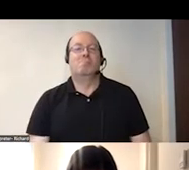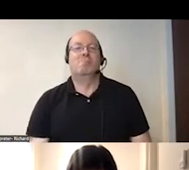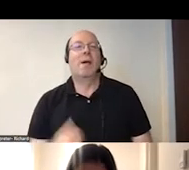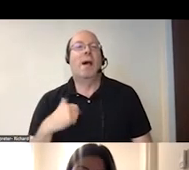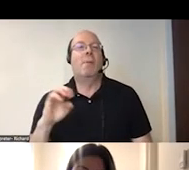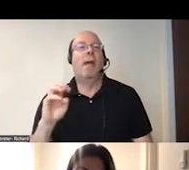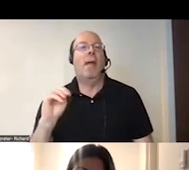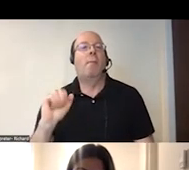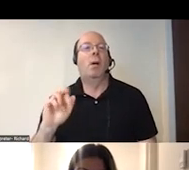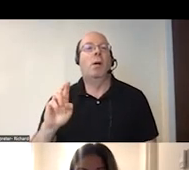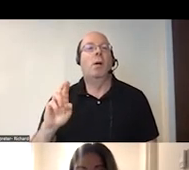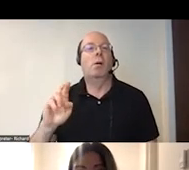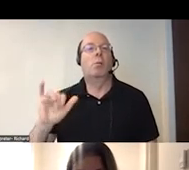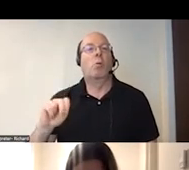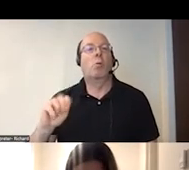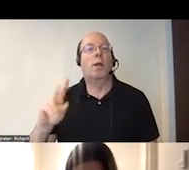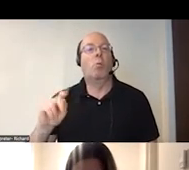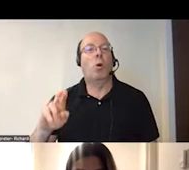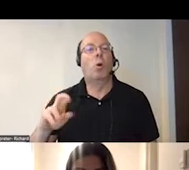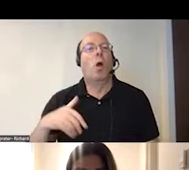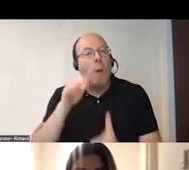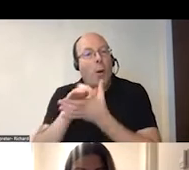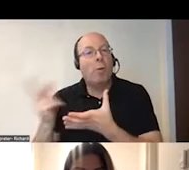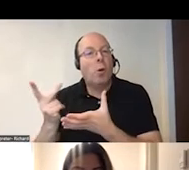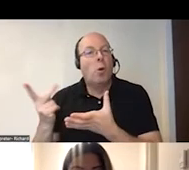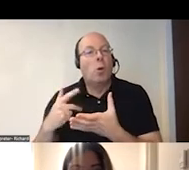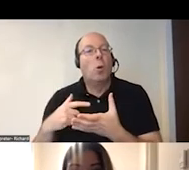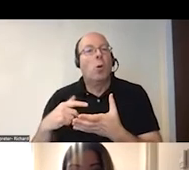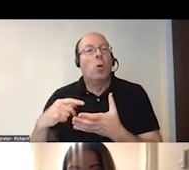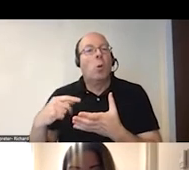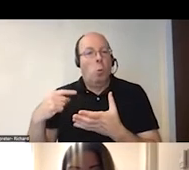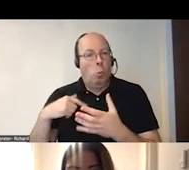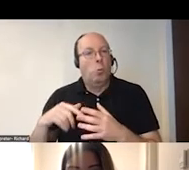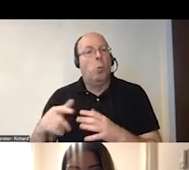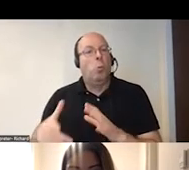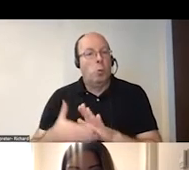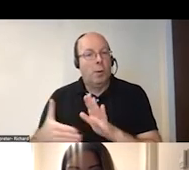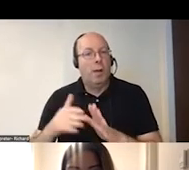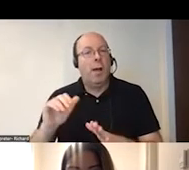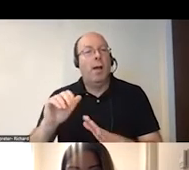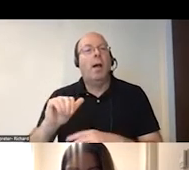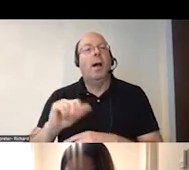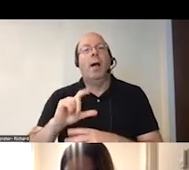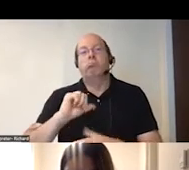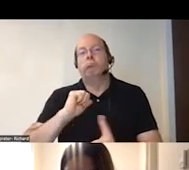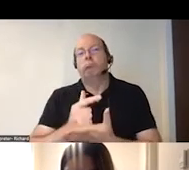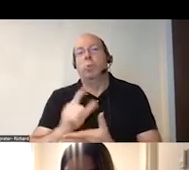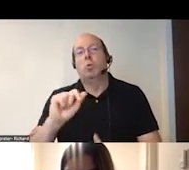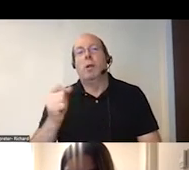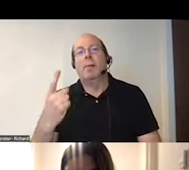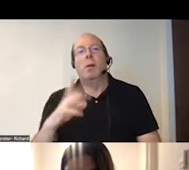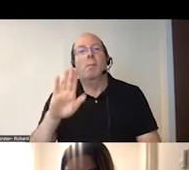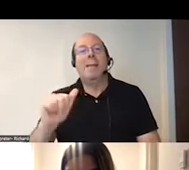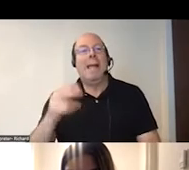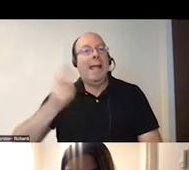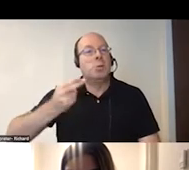Rainwater, and my wife and I run our farm together. I'm an alum from 2011 with a bachelor's in